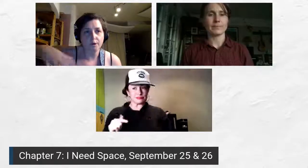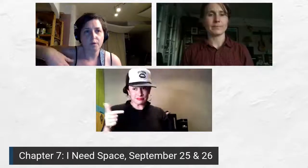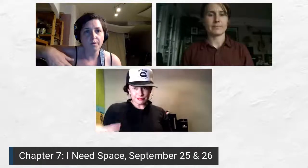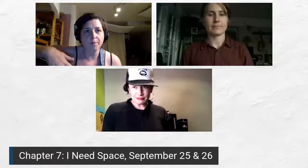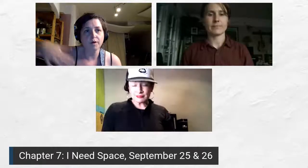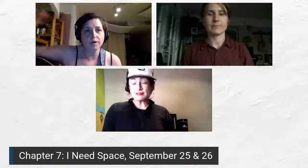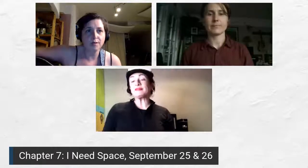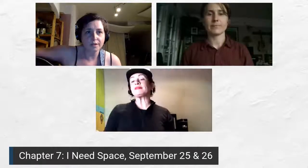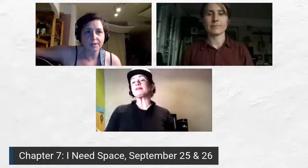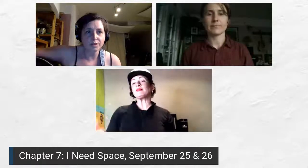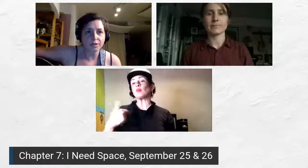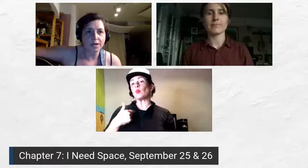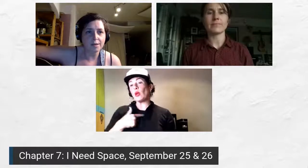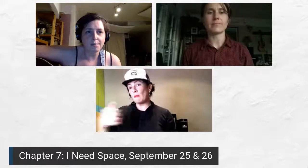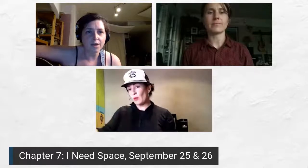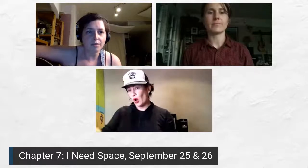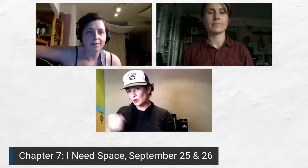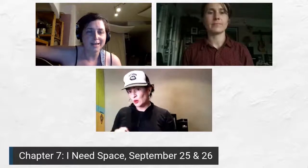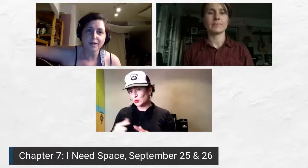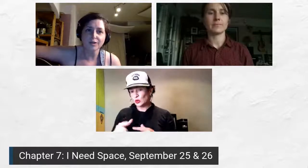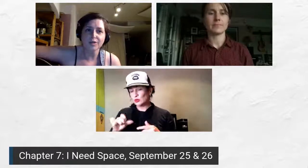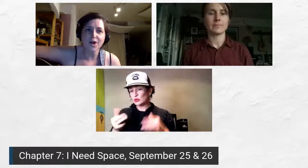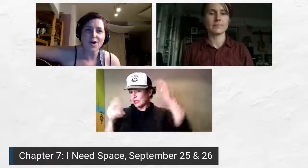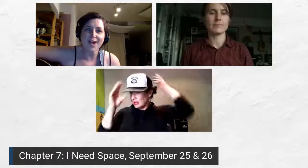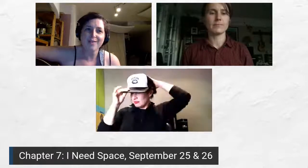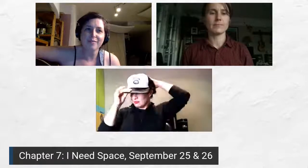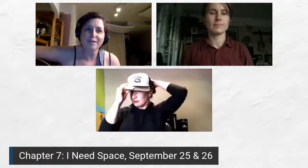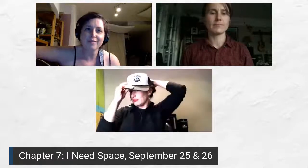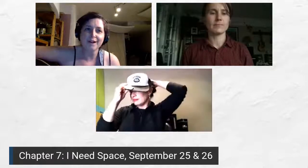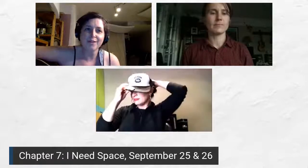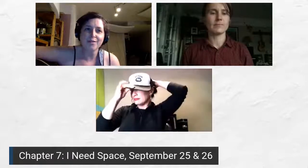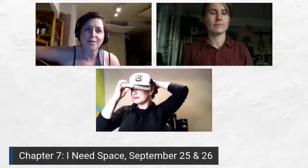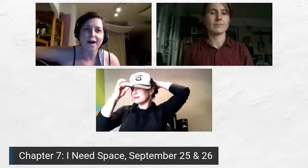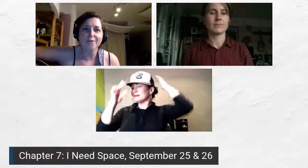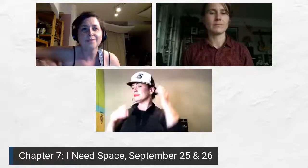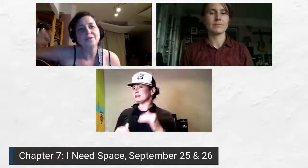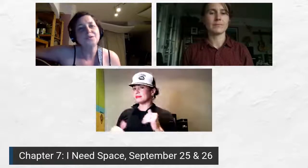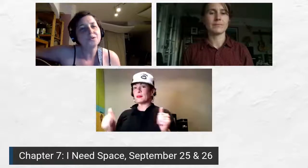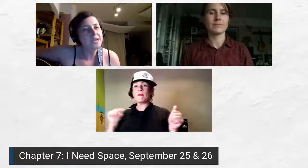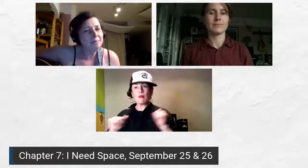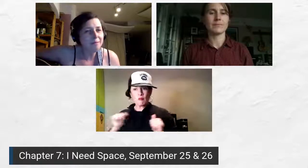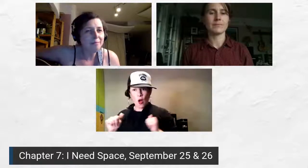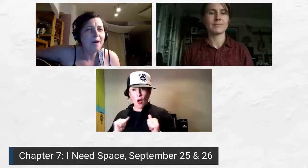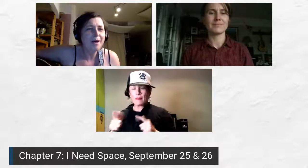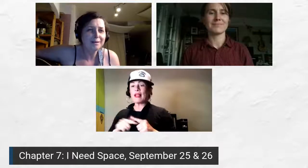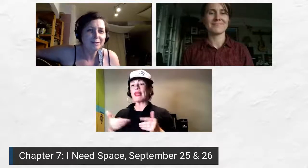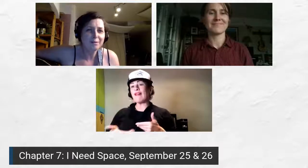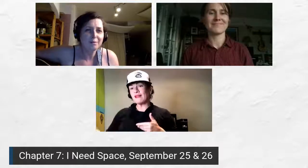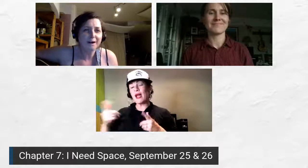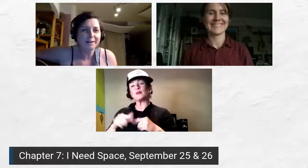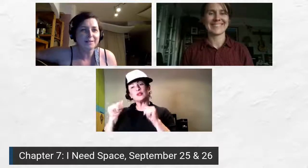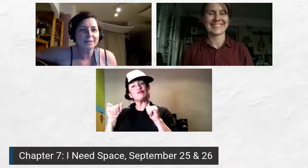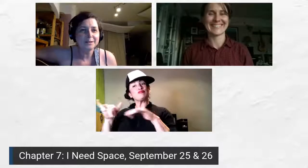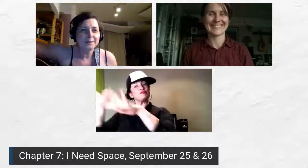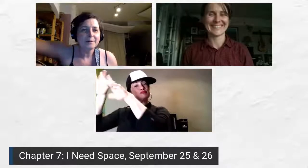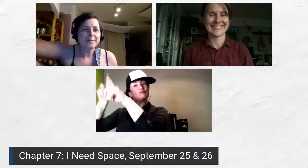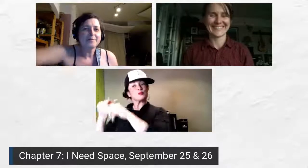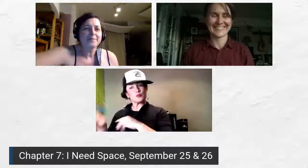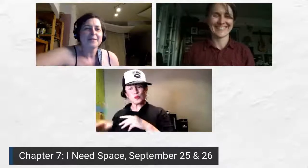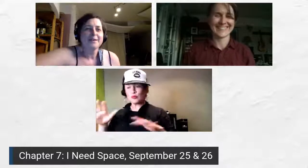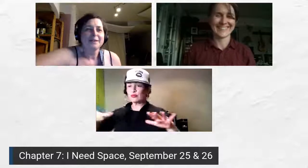to perform, we'll pull you into the stream, you play your song, and then we'll invite you out of the stream and back into the